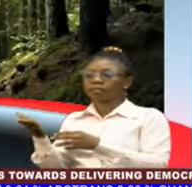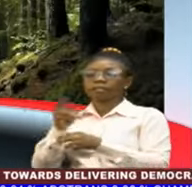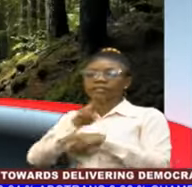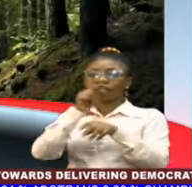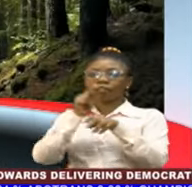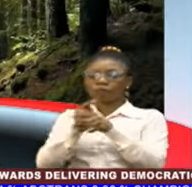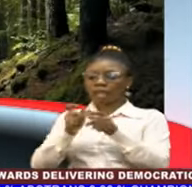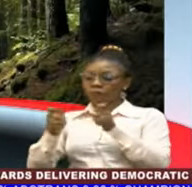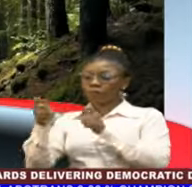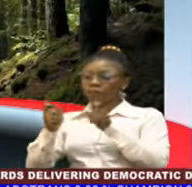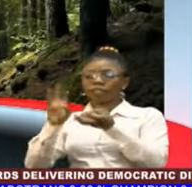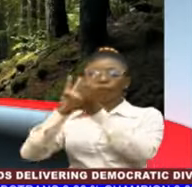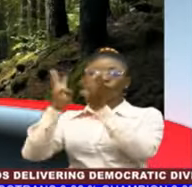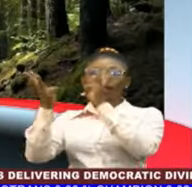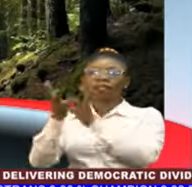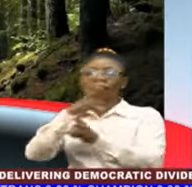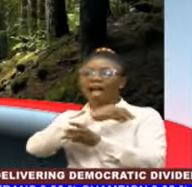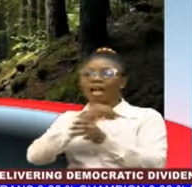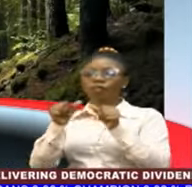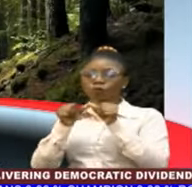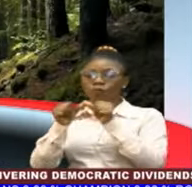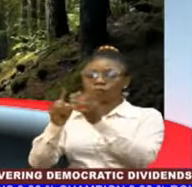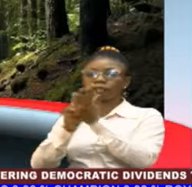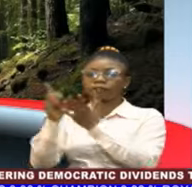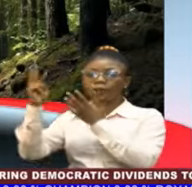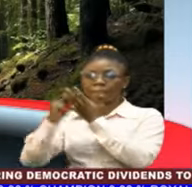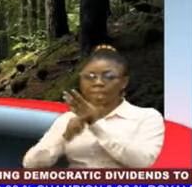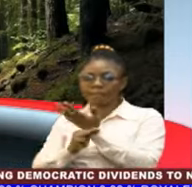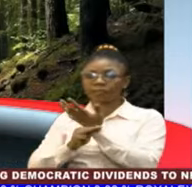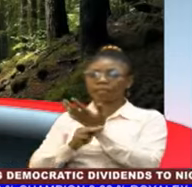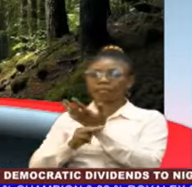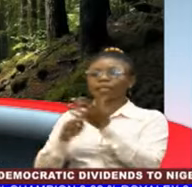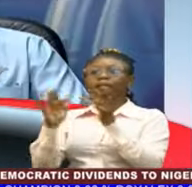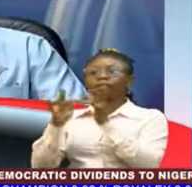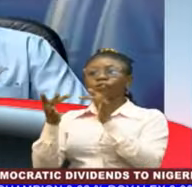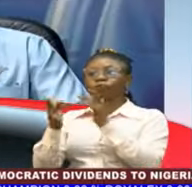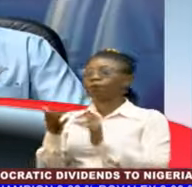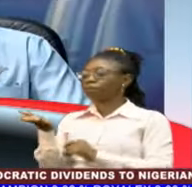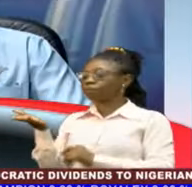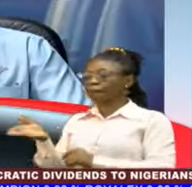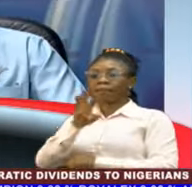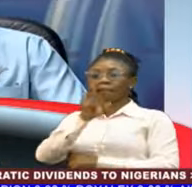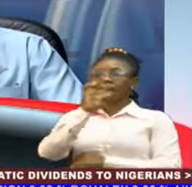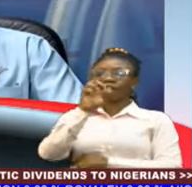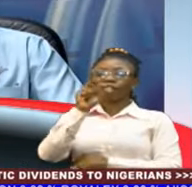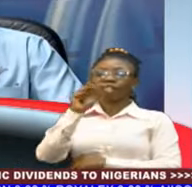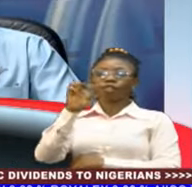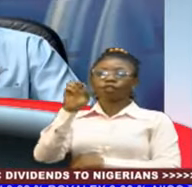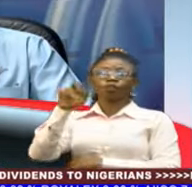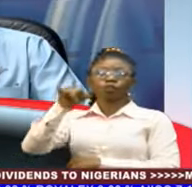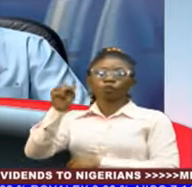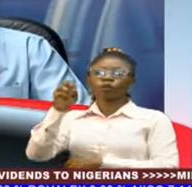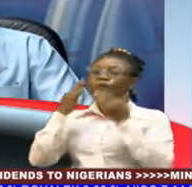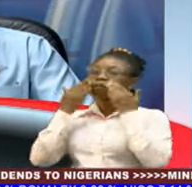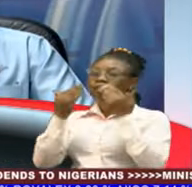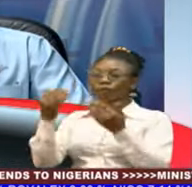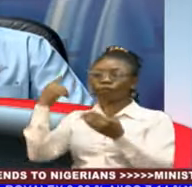Coordinator, Climate and Sustainable Development Network. Mr. Enajo, thank you for coming to our